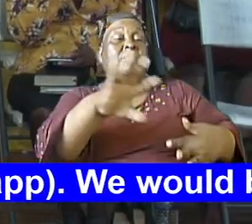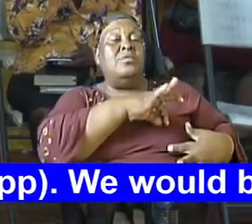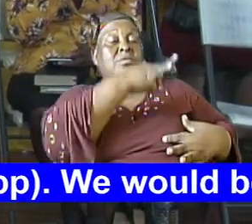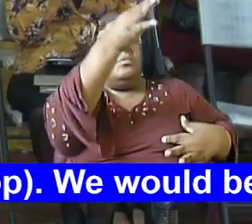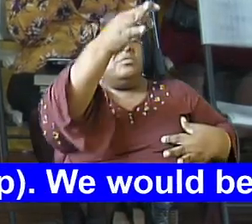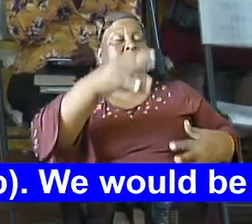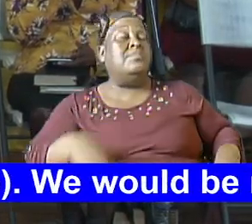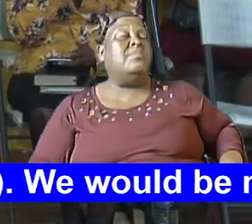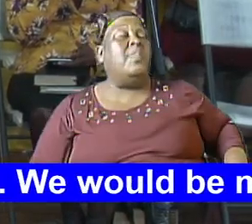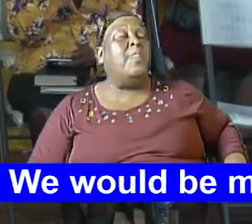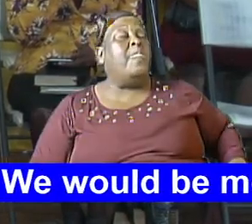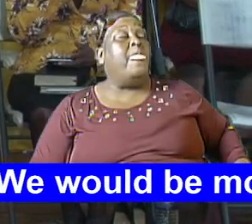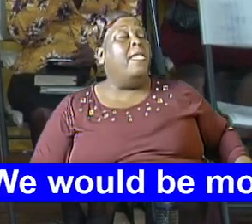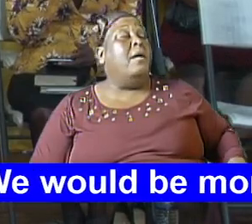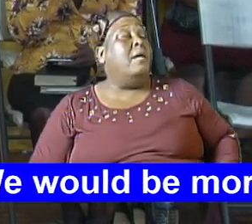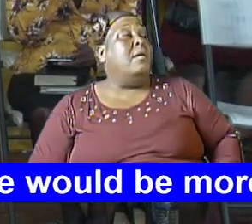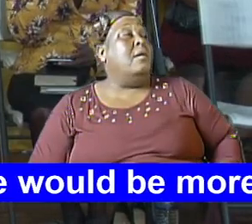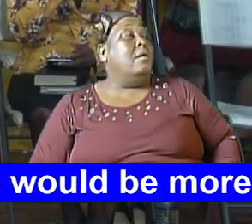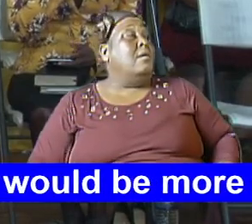Now,